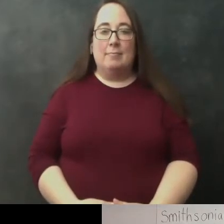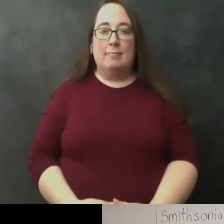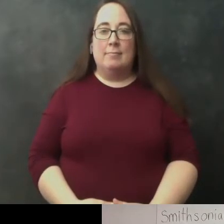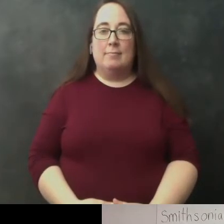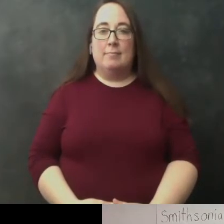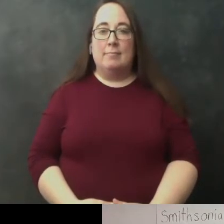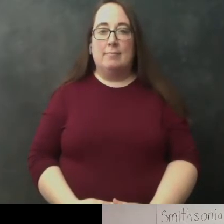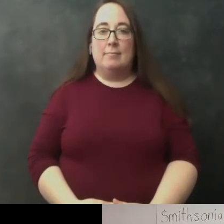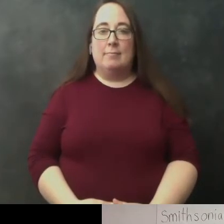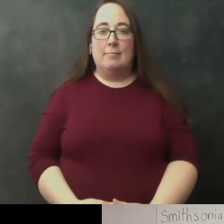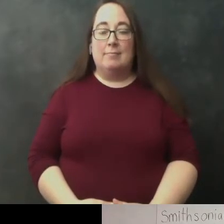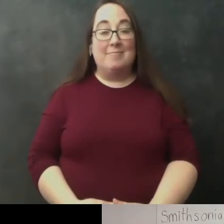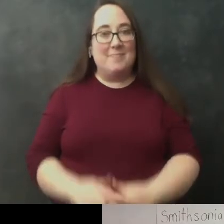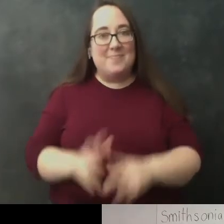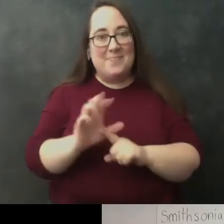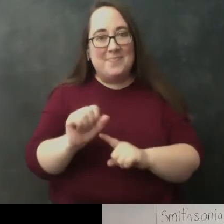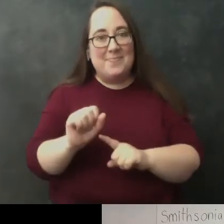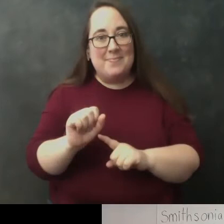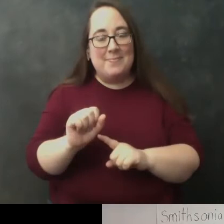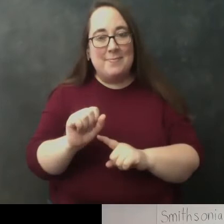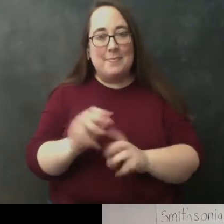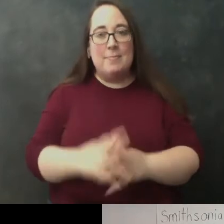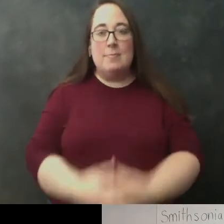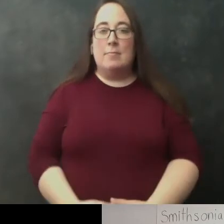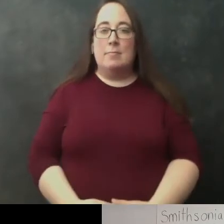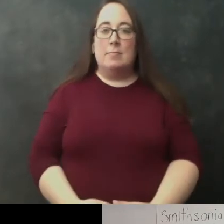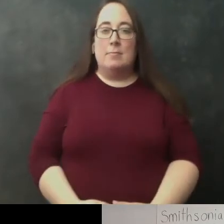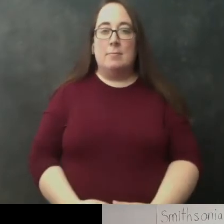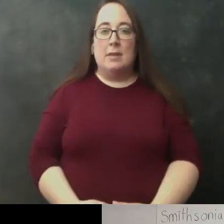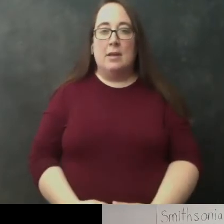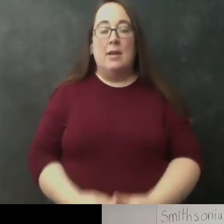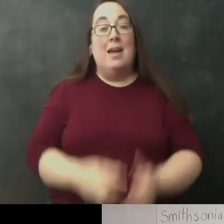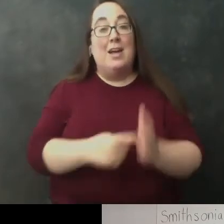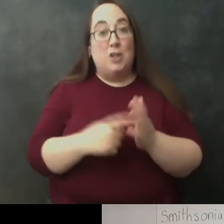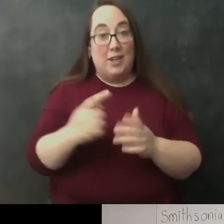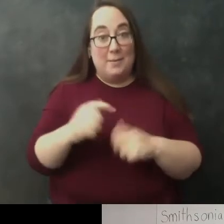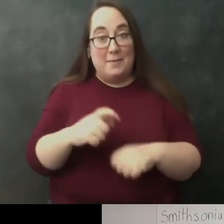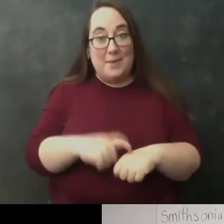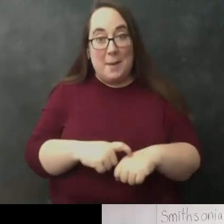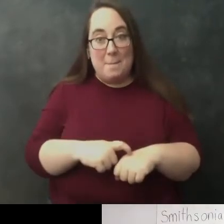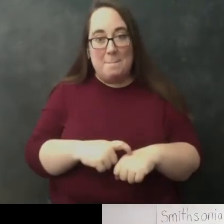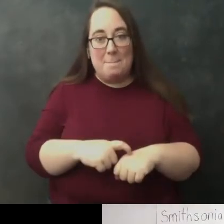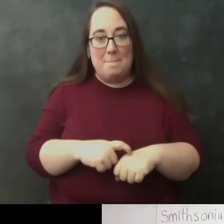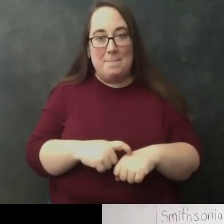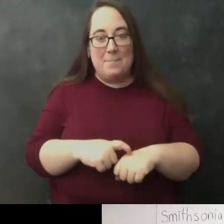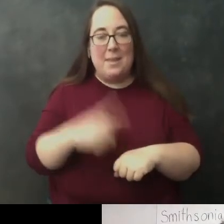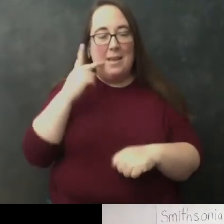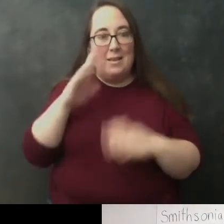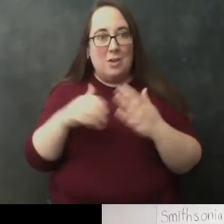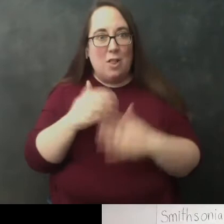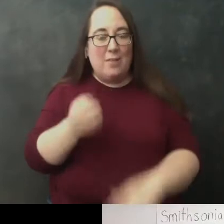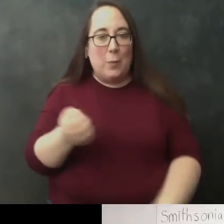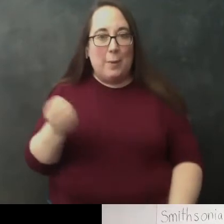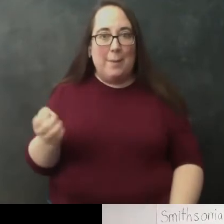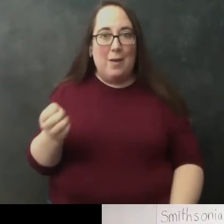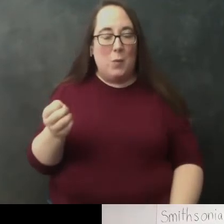Wow. Okay. That was awesome. But that did, that took a little bit of time, and seeing all your equipment, this looks like a